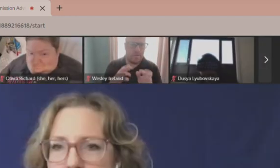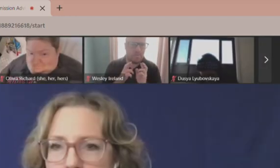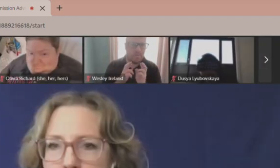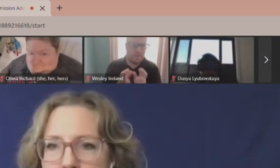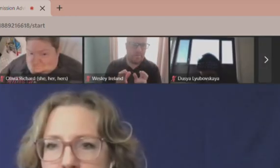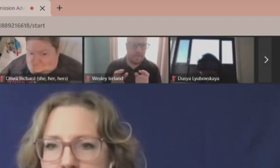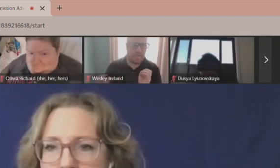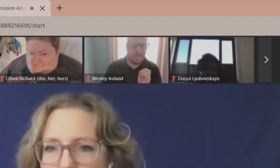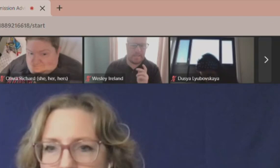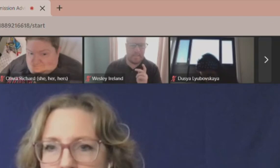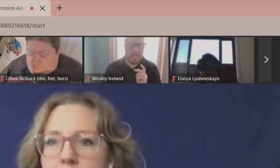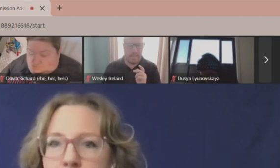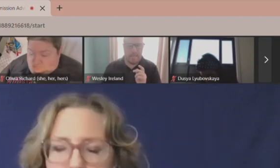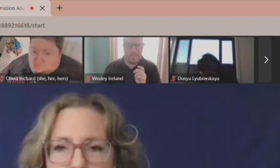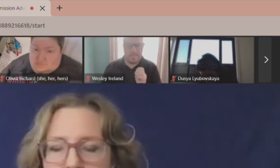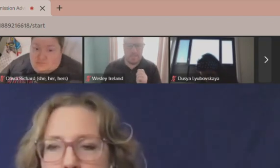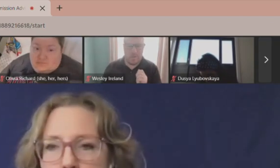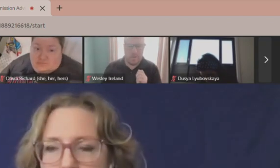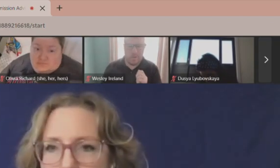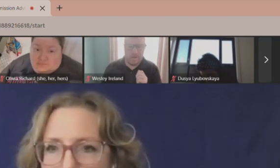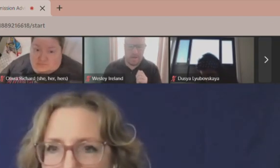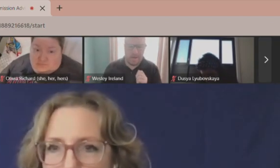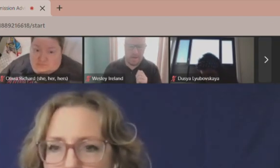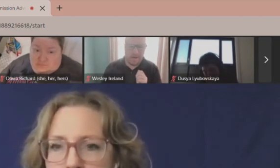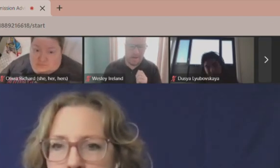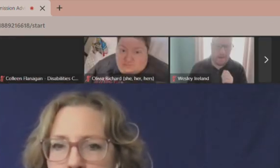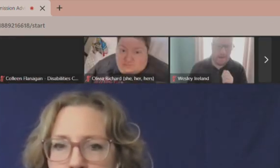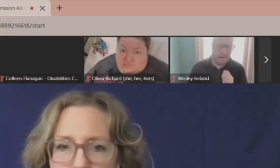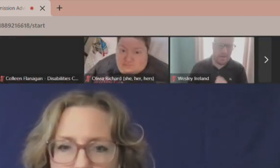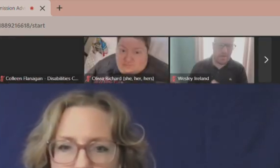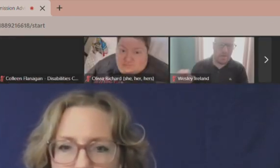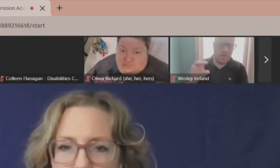Okay, great. Would you like me to continue? I'll continue with my report.